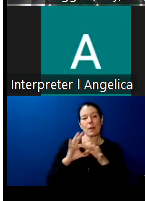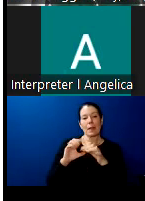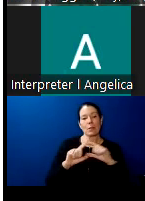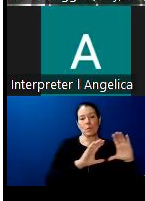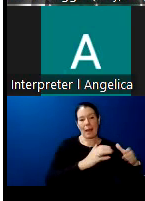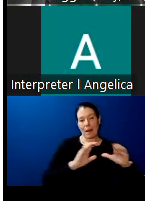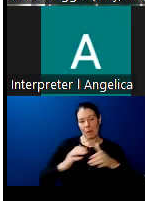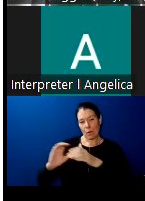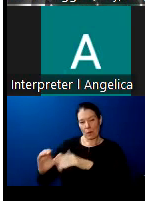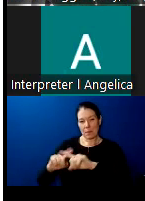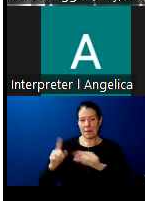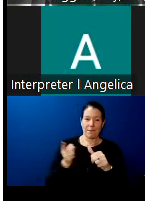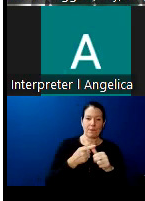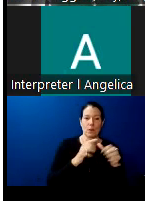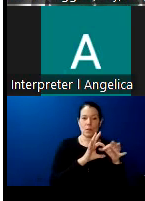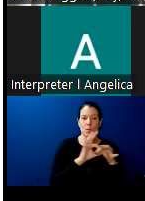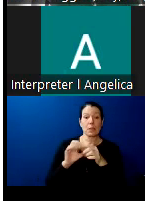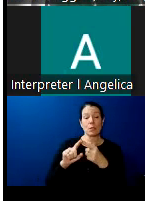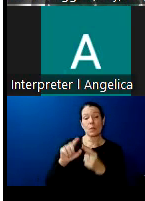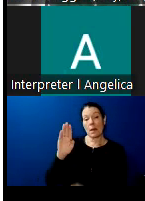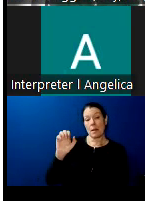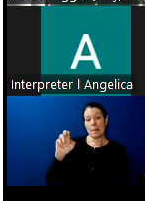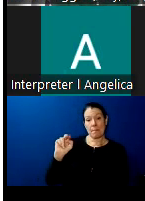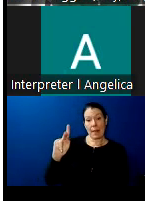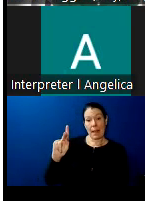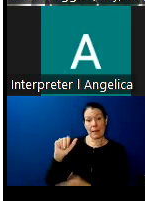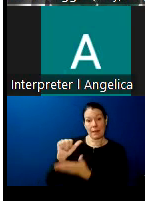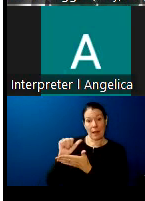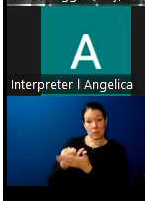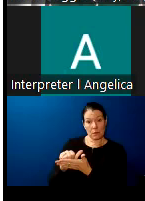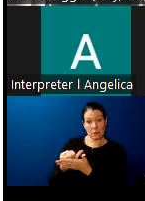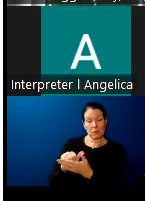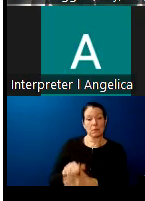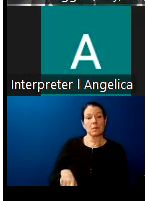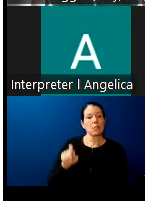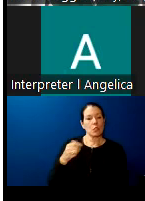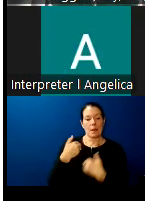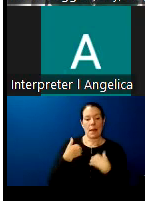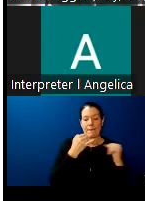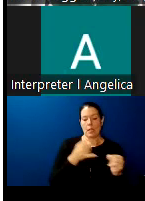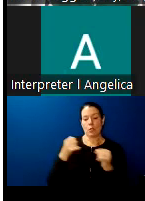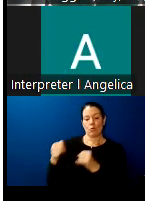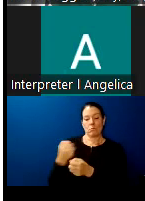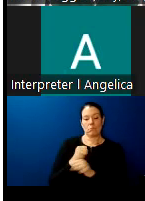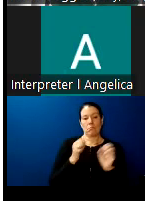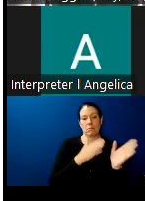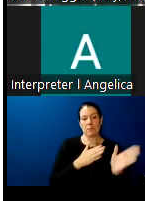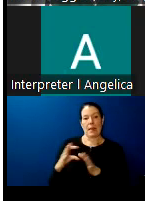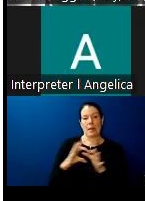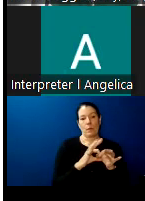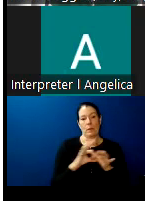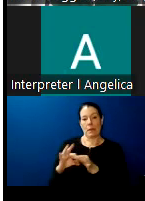wanted to address is just surrounding bank accounts. So we should be creating an individualized safety plan